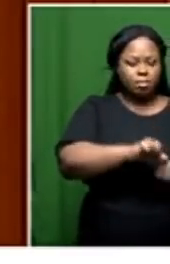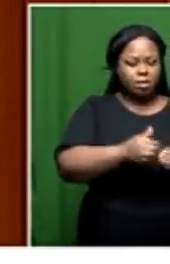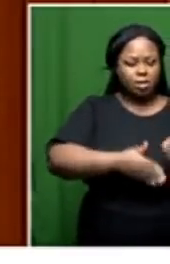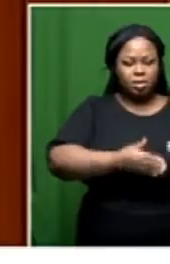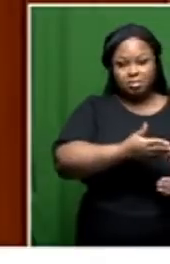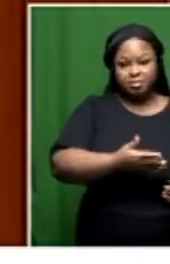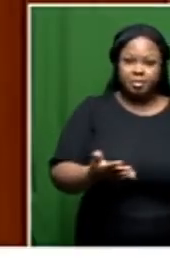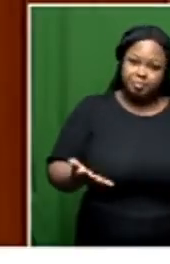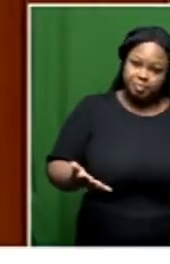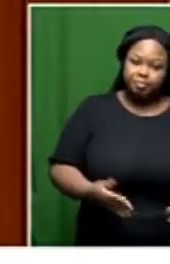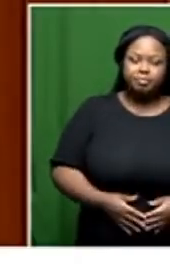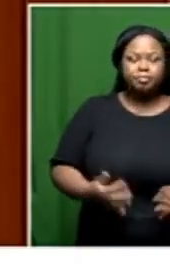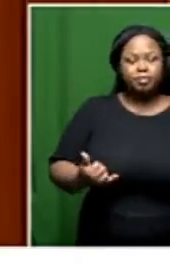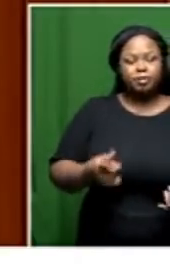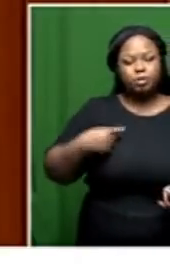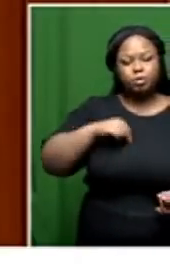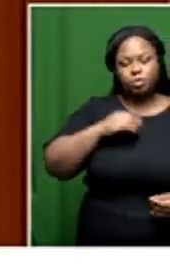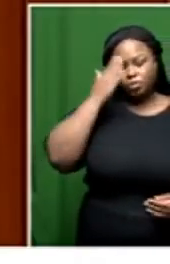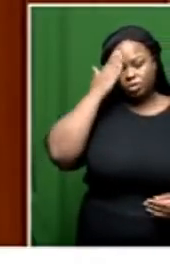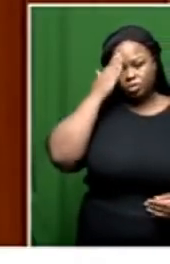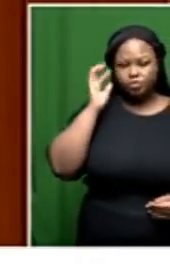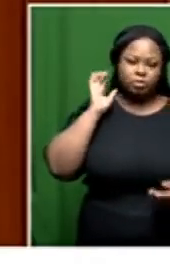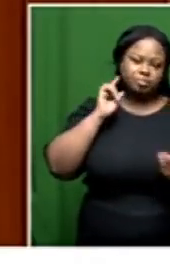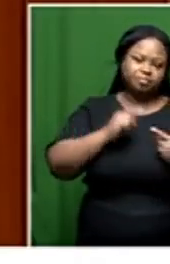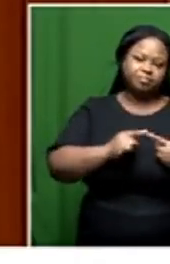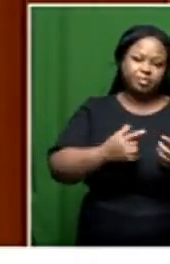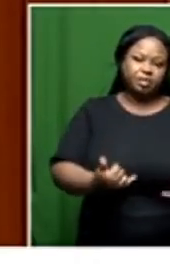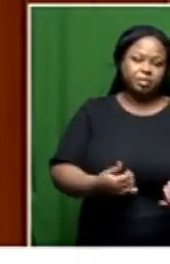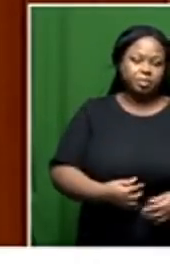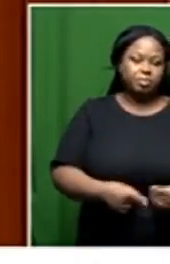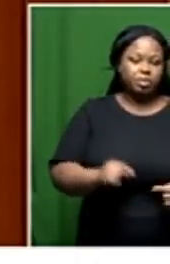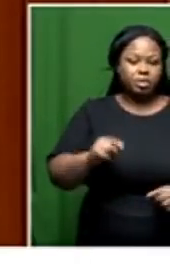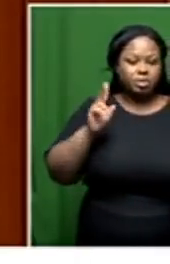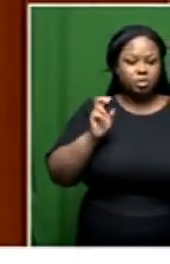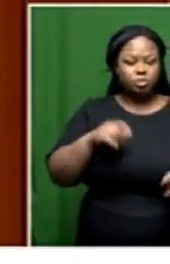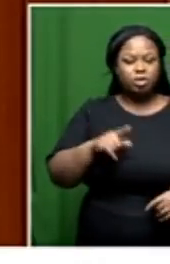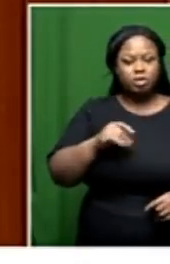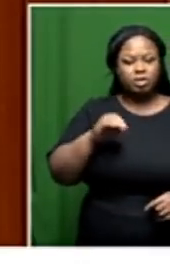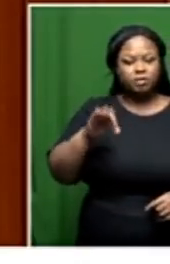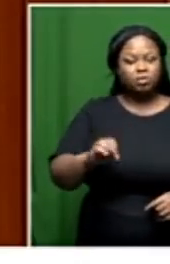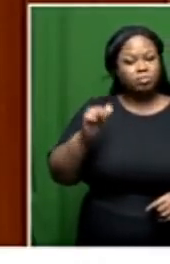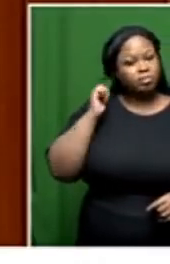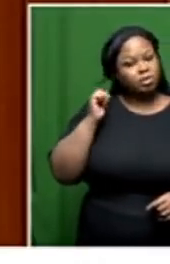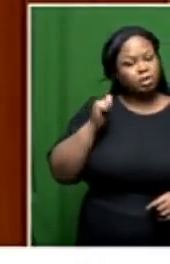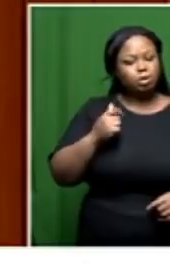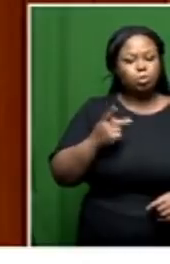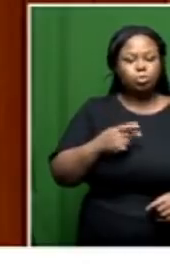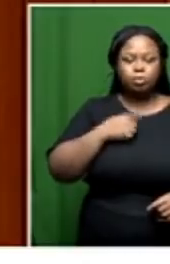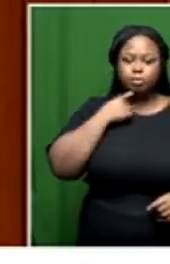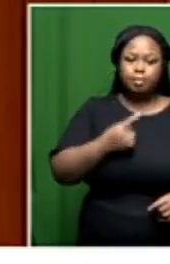So this is just the what we know so far, regarding this. Also, Advocate Teffo told us yesterday that